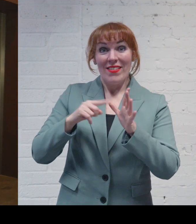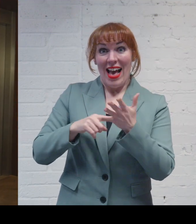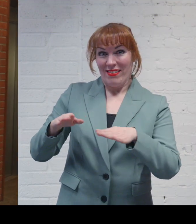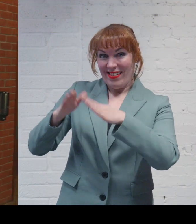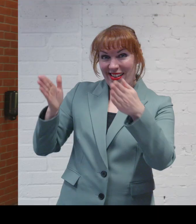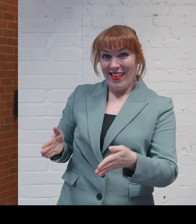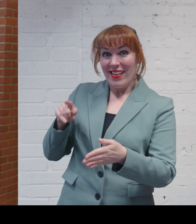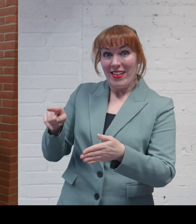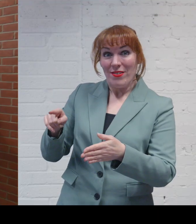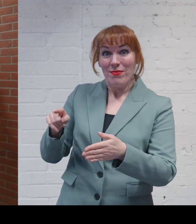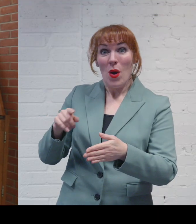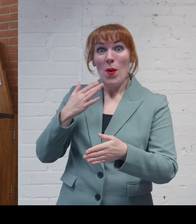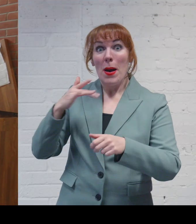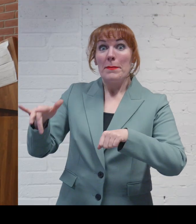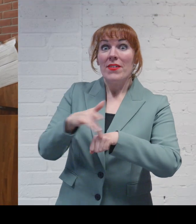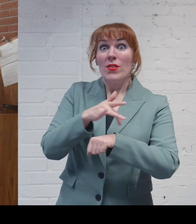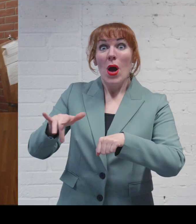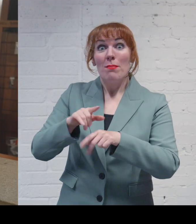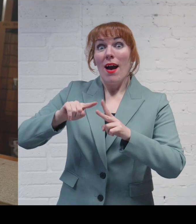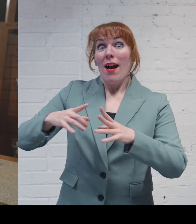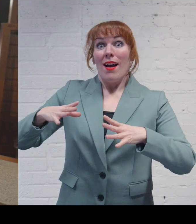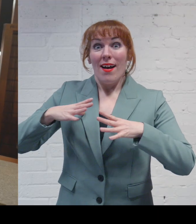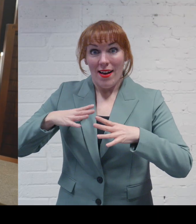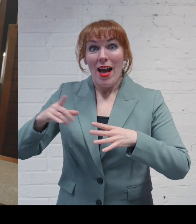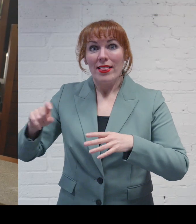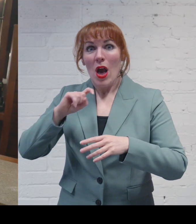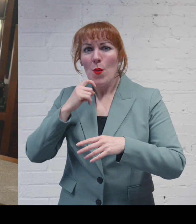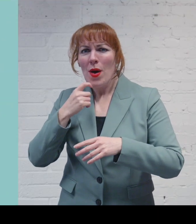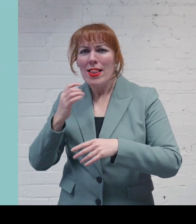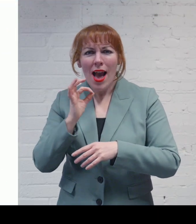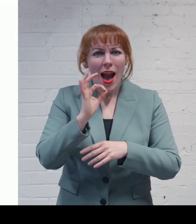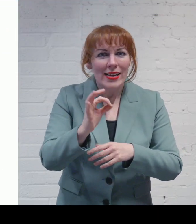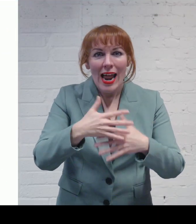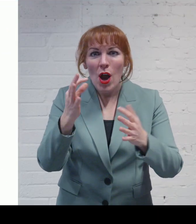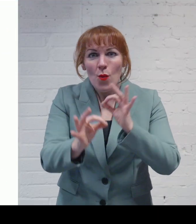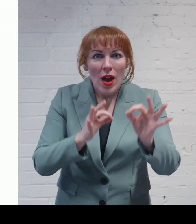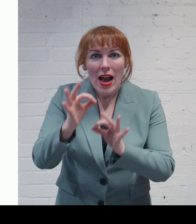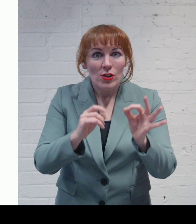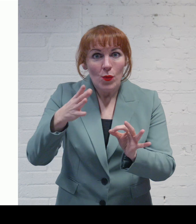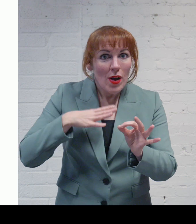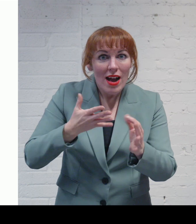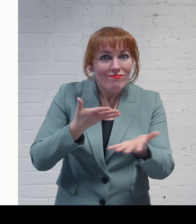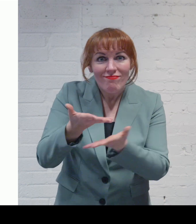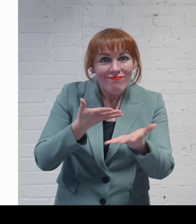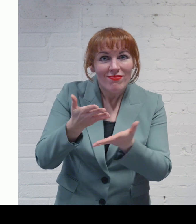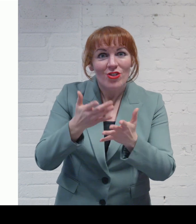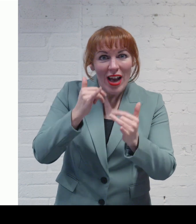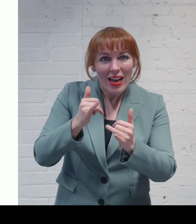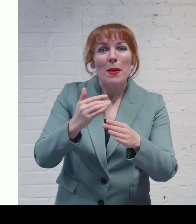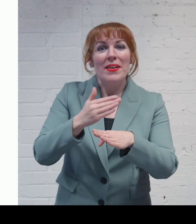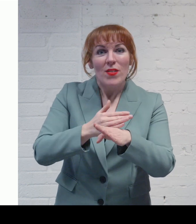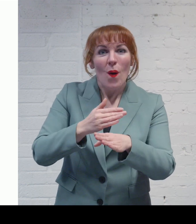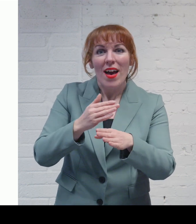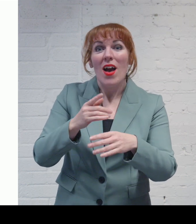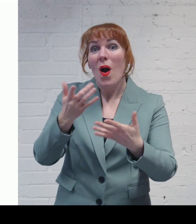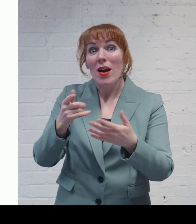Staff will be at the kiosk when performances are taking place, and they will answer any questions you might have. The kiosk is where you can buy a programme and